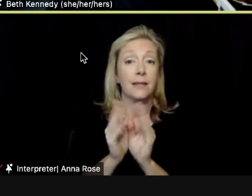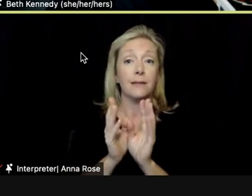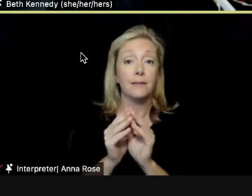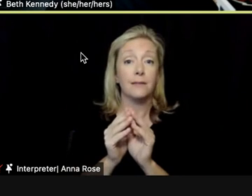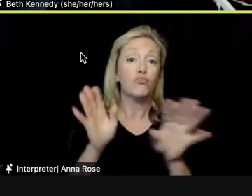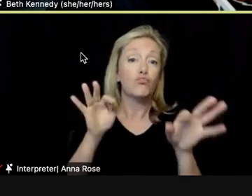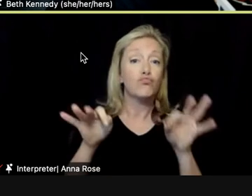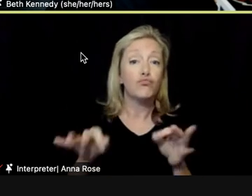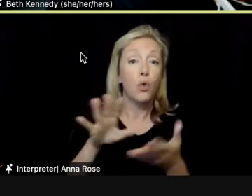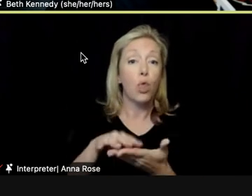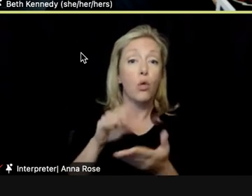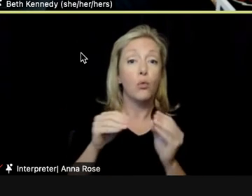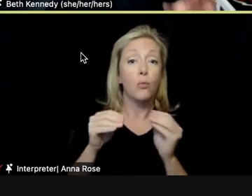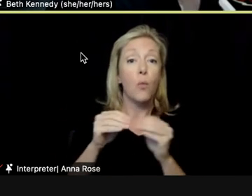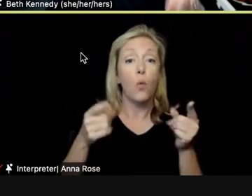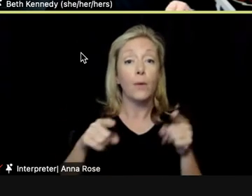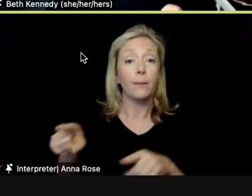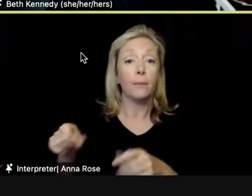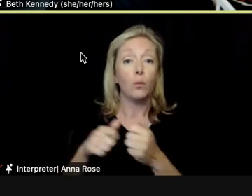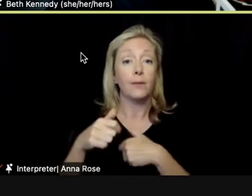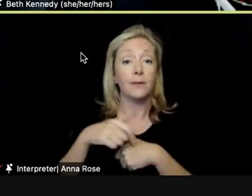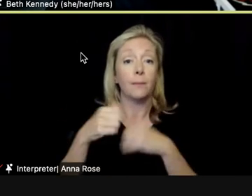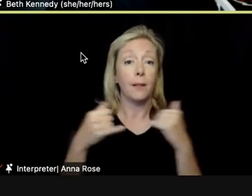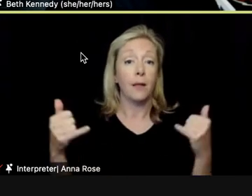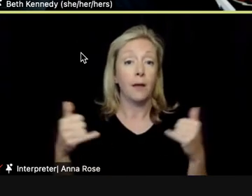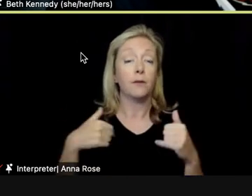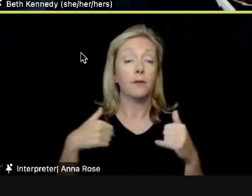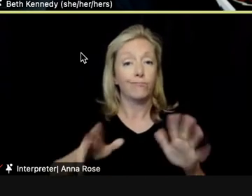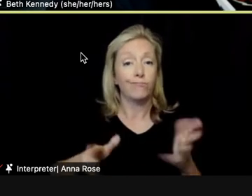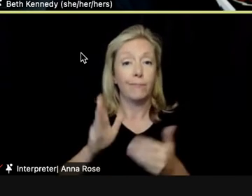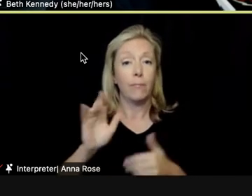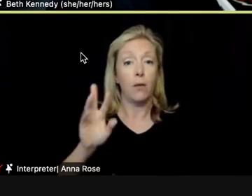what's happening with it now. So go to that website.